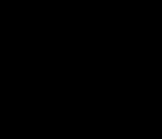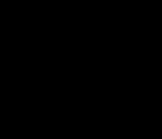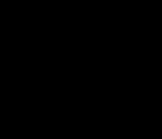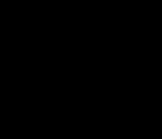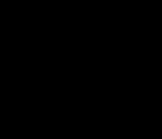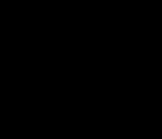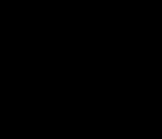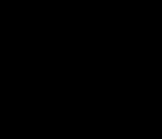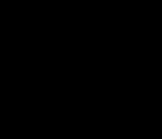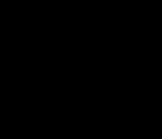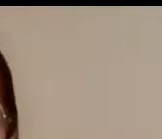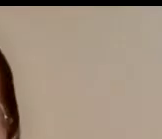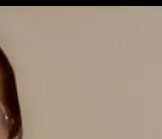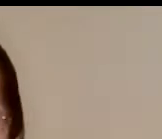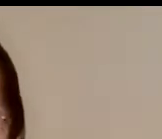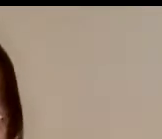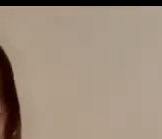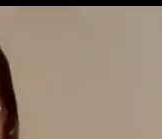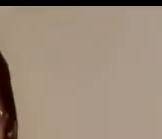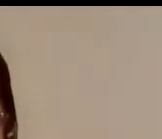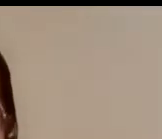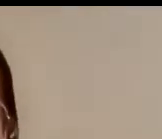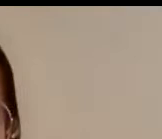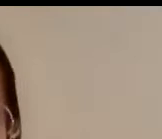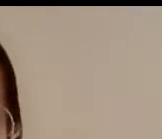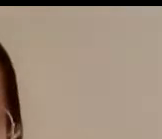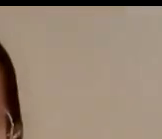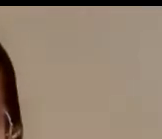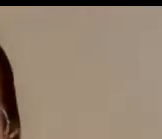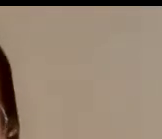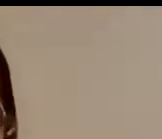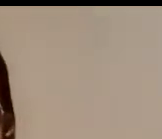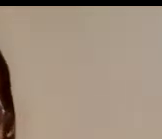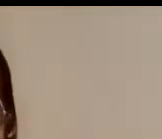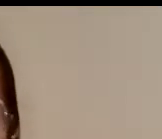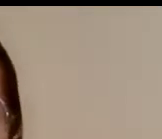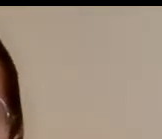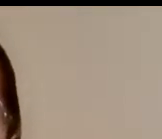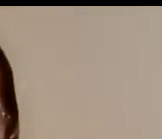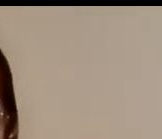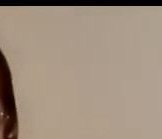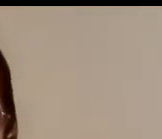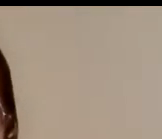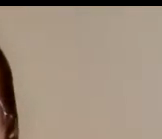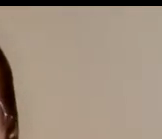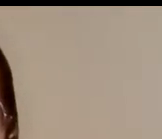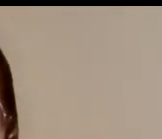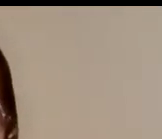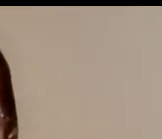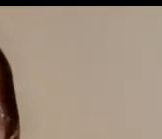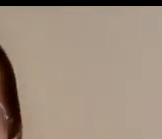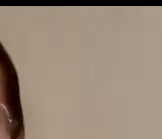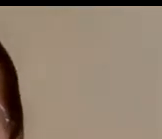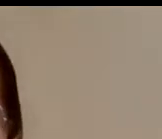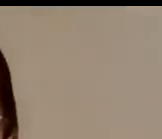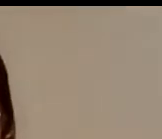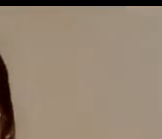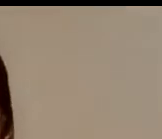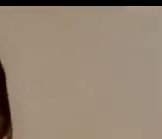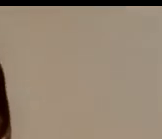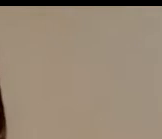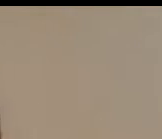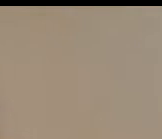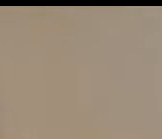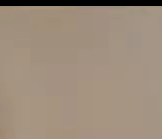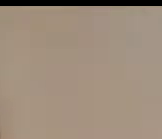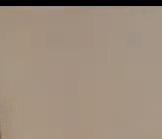Okay, I'll answer that one. Hi, everyone. Sarit Platkin from the Department of City Planning. So thank you so much for that question. I think I do want to